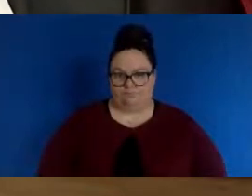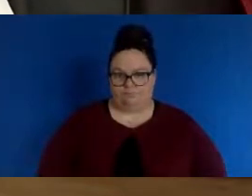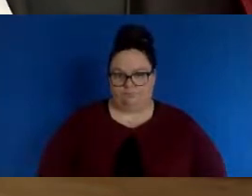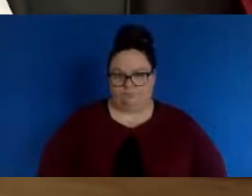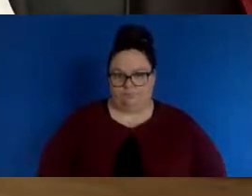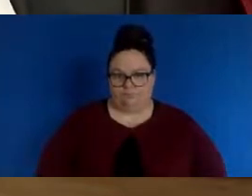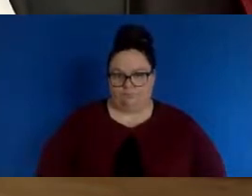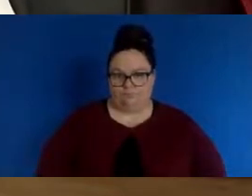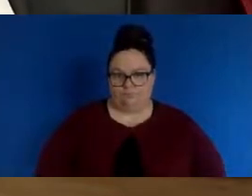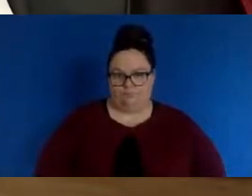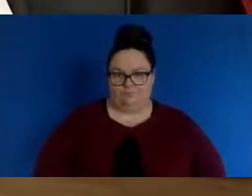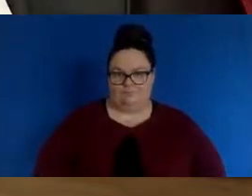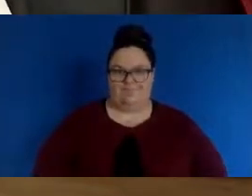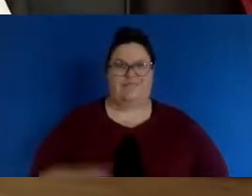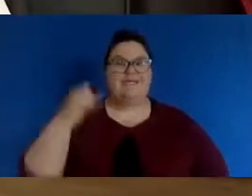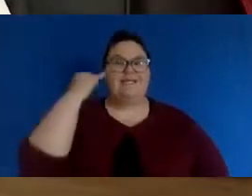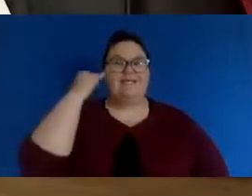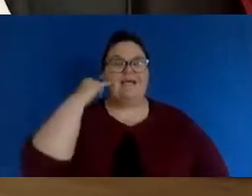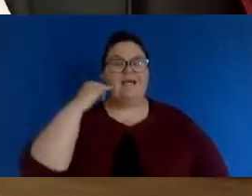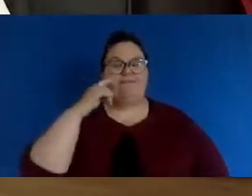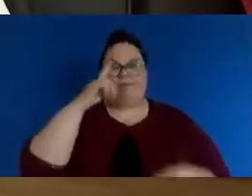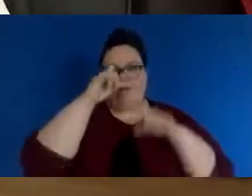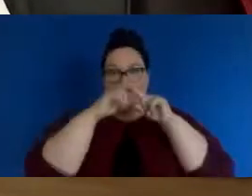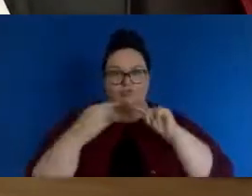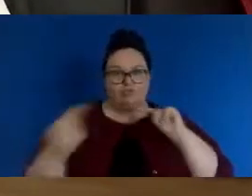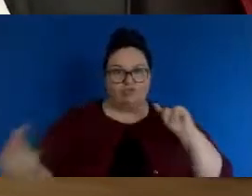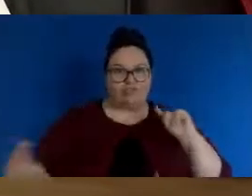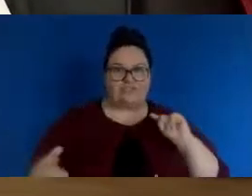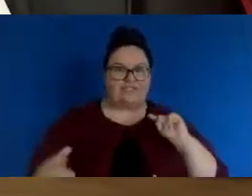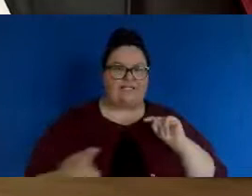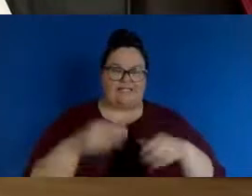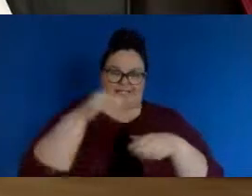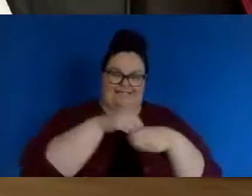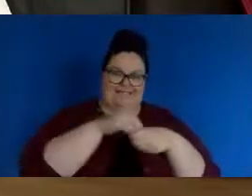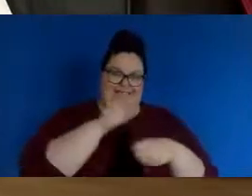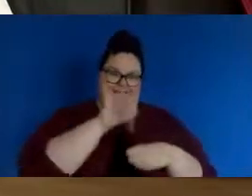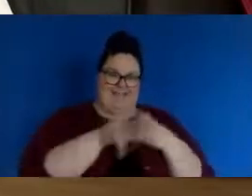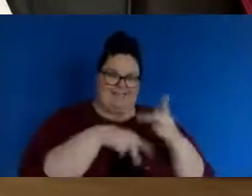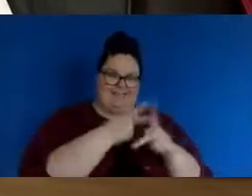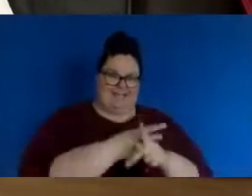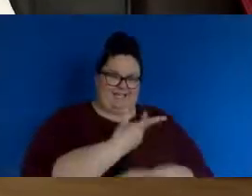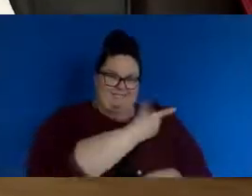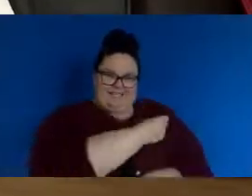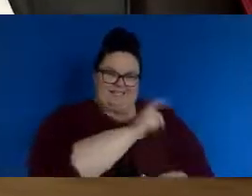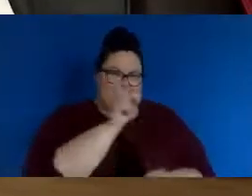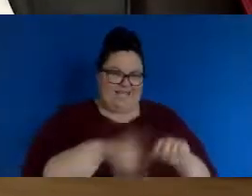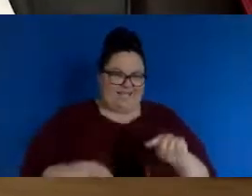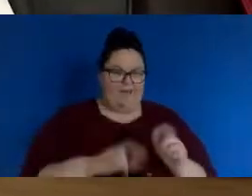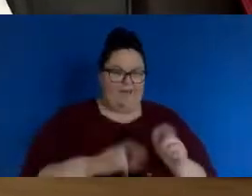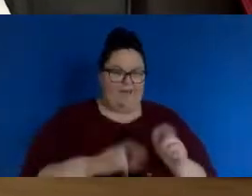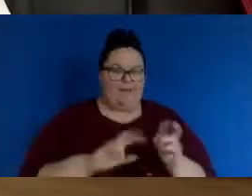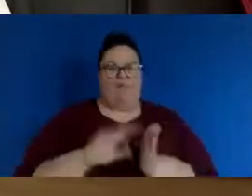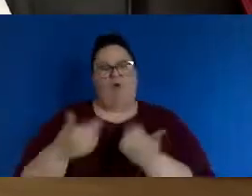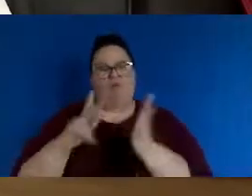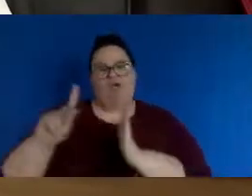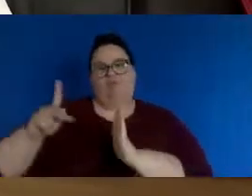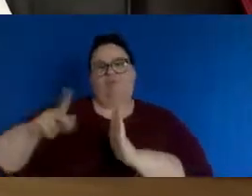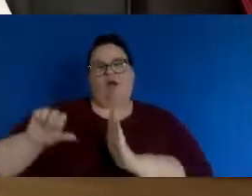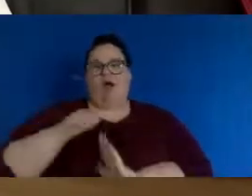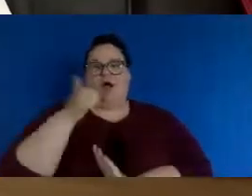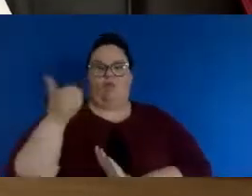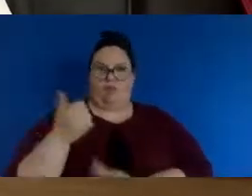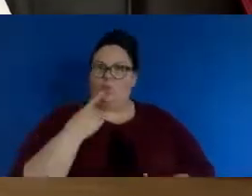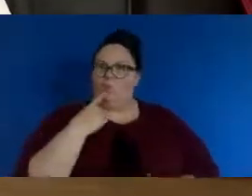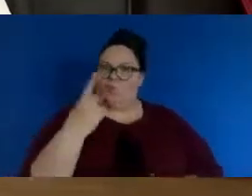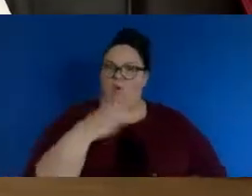are alternatives. If you have an allergy to one of the components of one of the vaccines, then you will be offered a different vaccine. So that actually happened to one